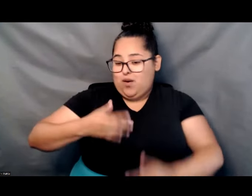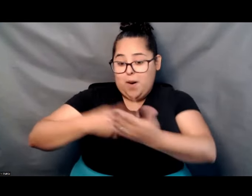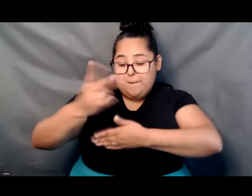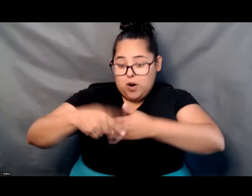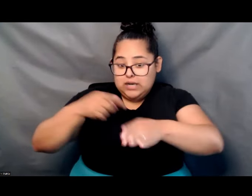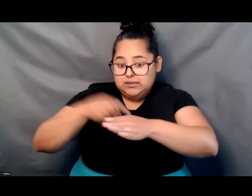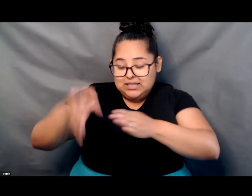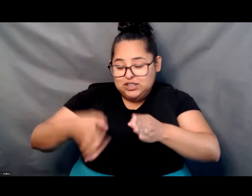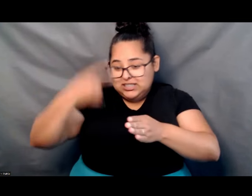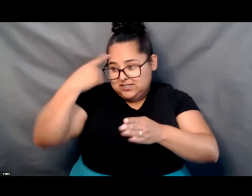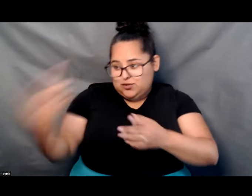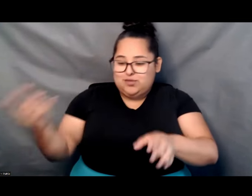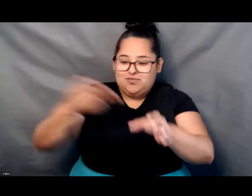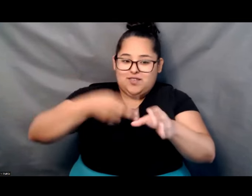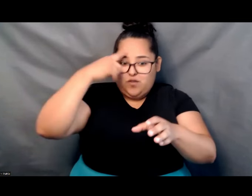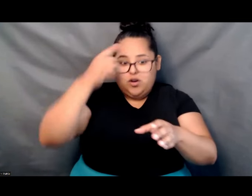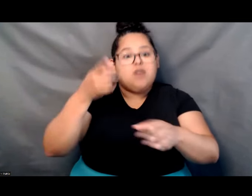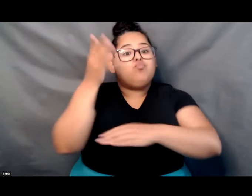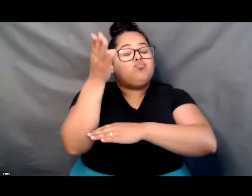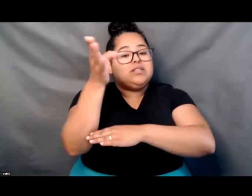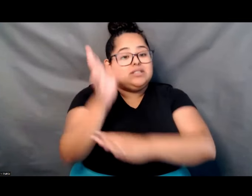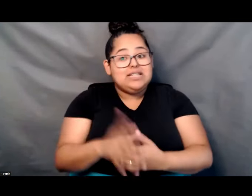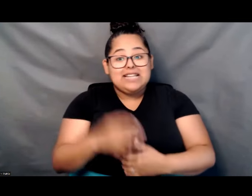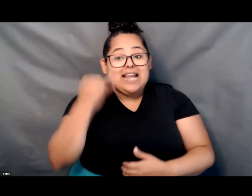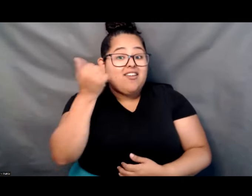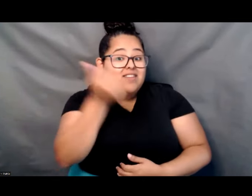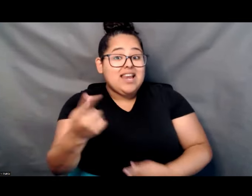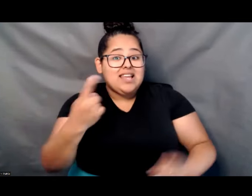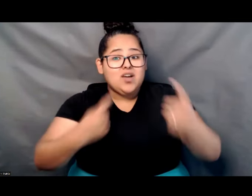this presentation with us. And if you have any questions, just